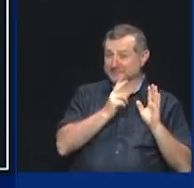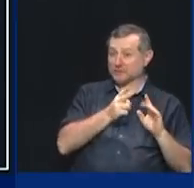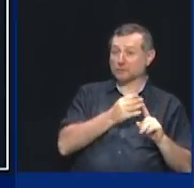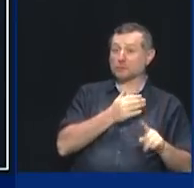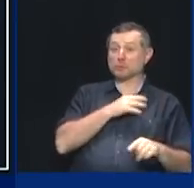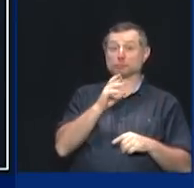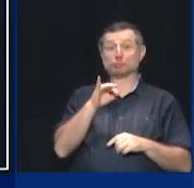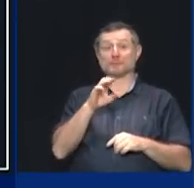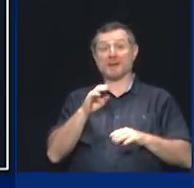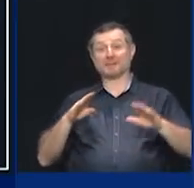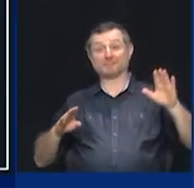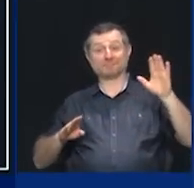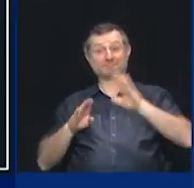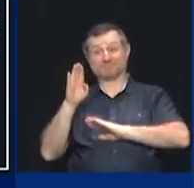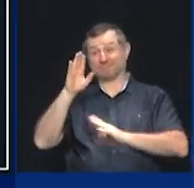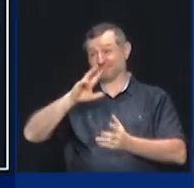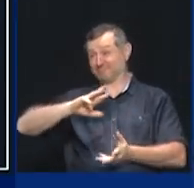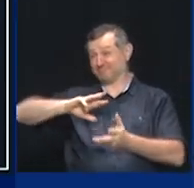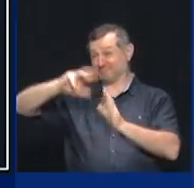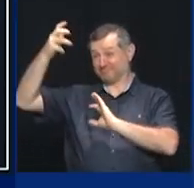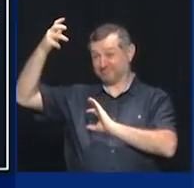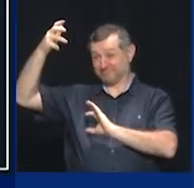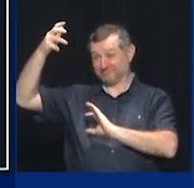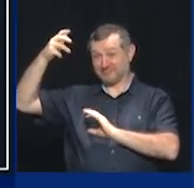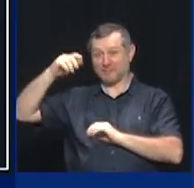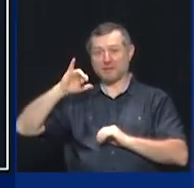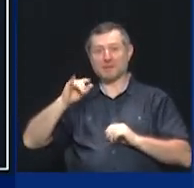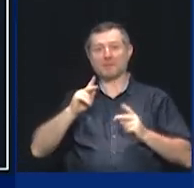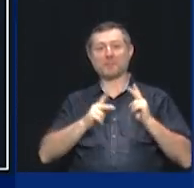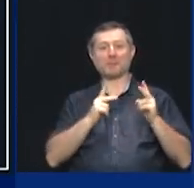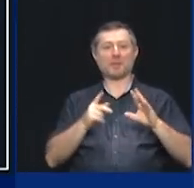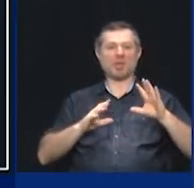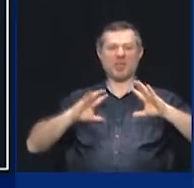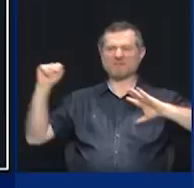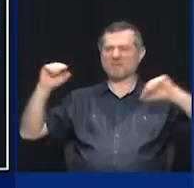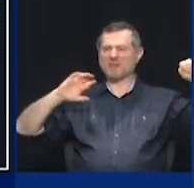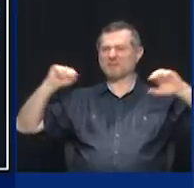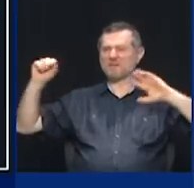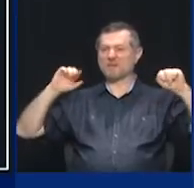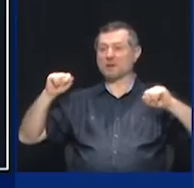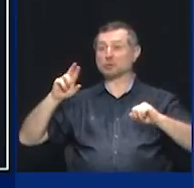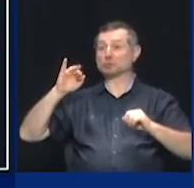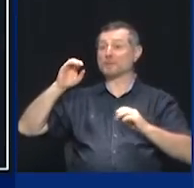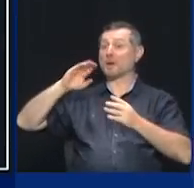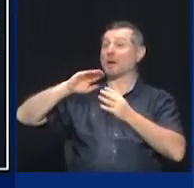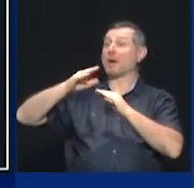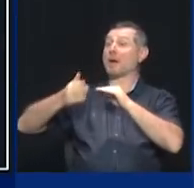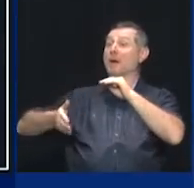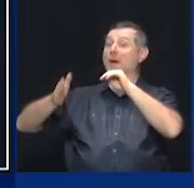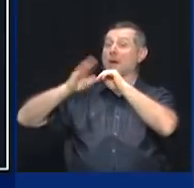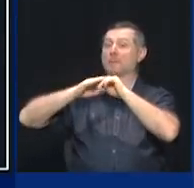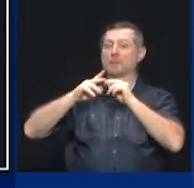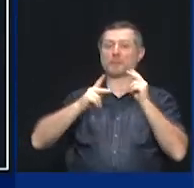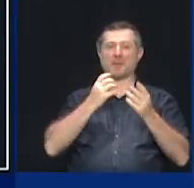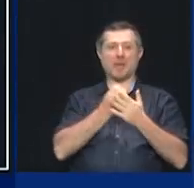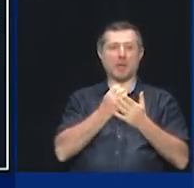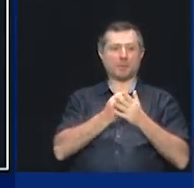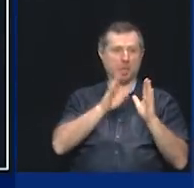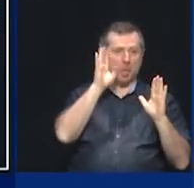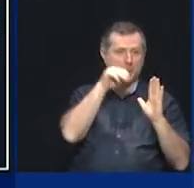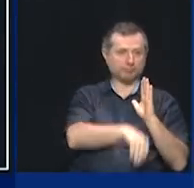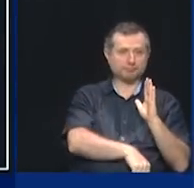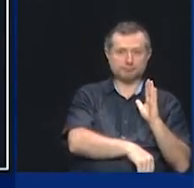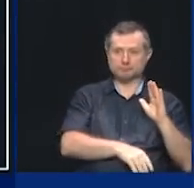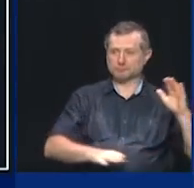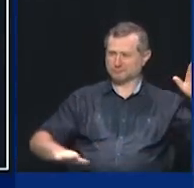down. As crime goes up, the economy goes down. We've seen it. We've lived it. When you